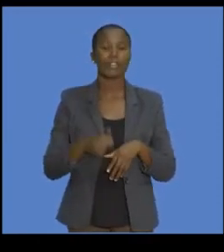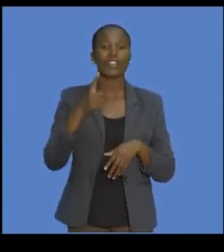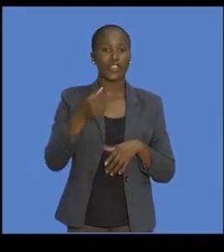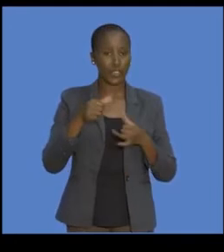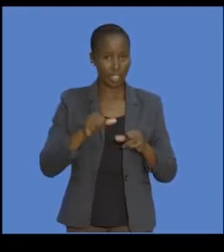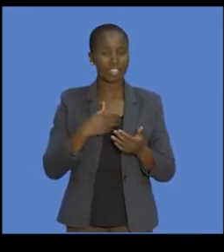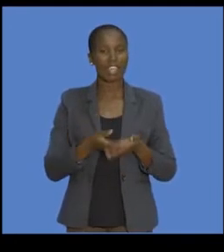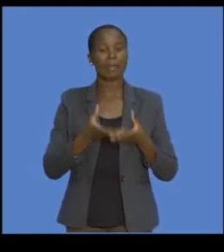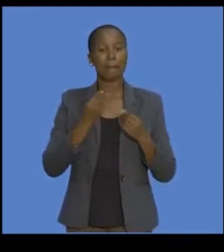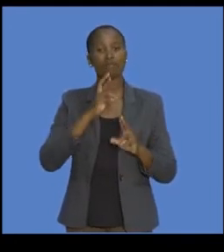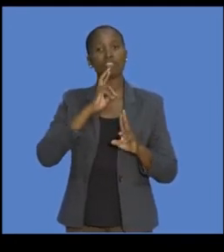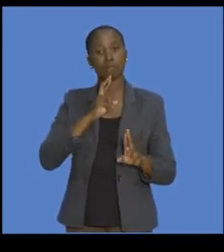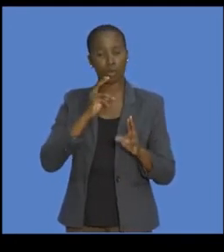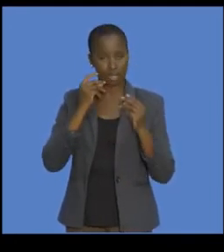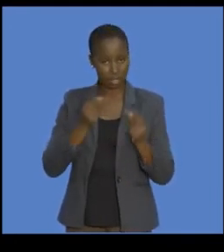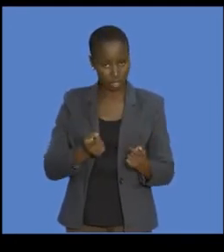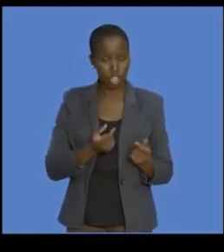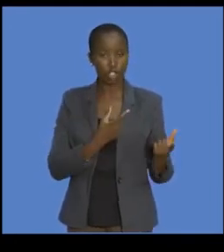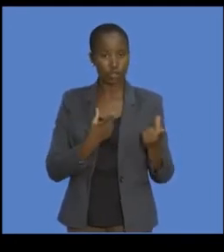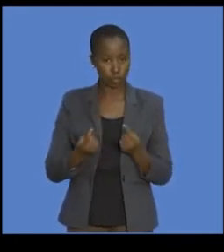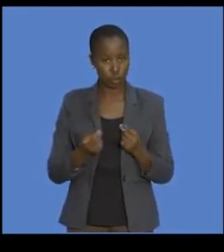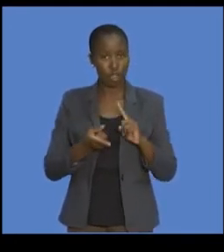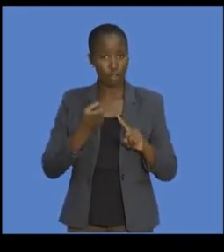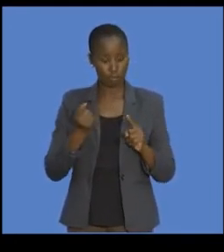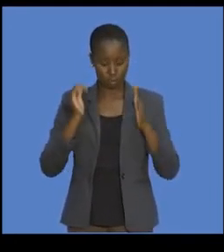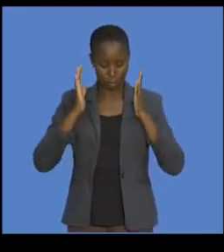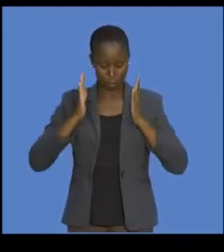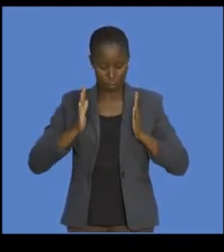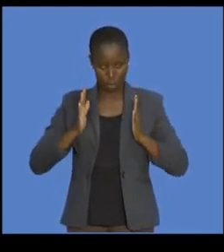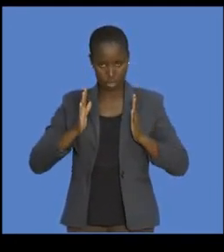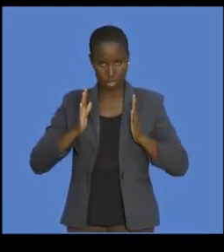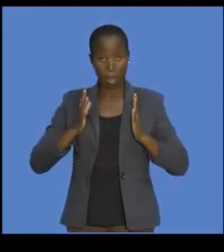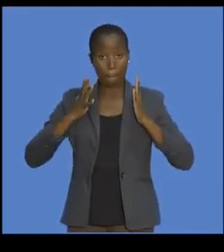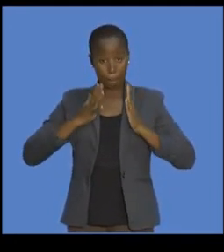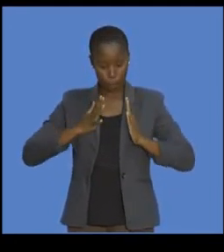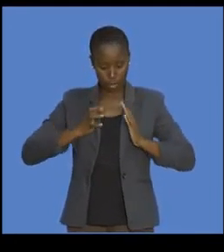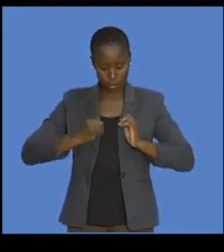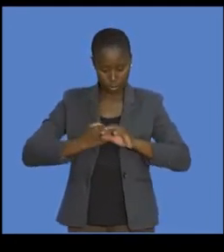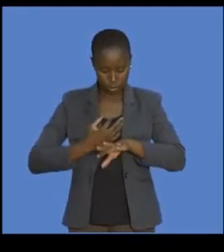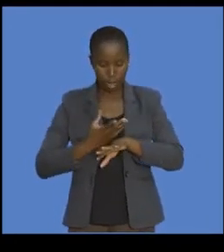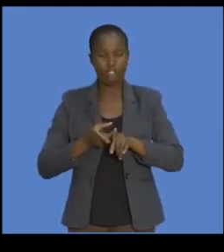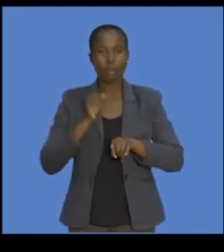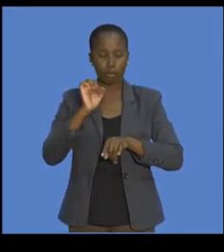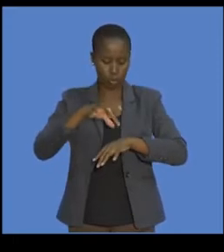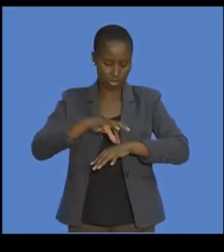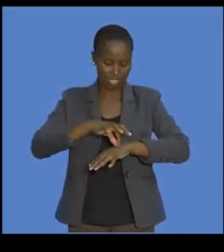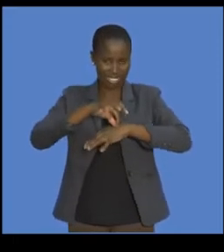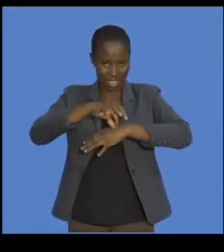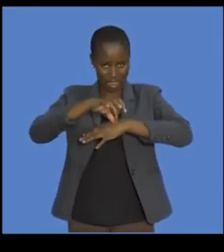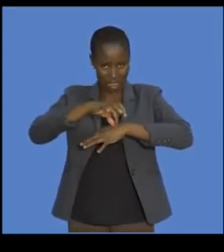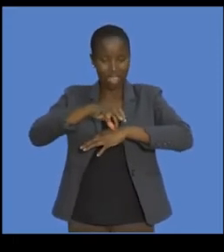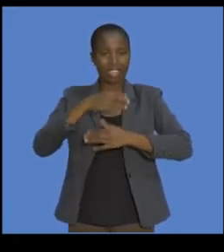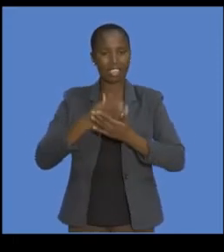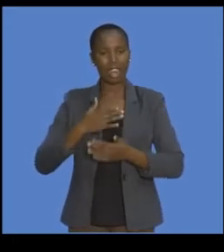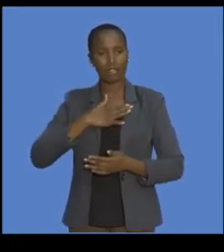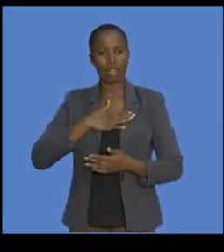sweat glands throughout the body and the skin to bring about a mechanism of cooling. And so this loop